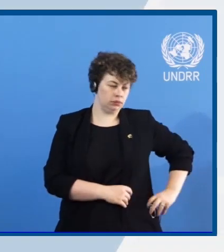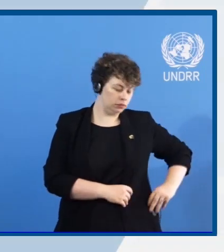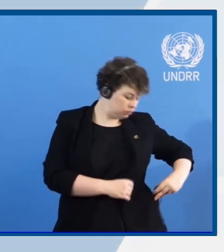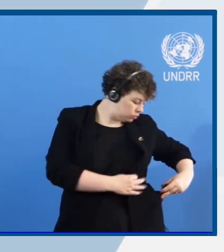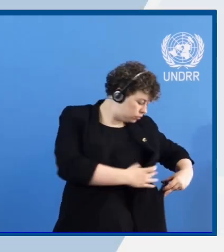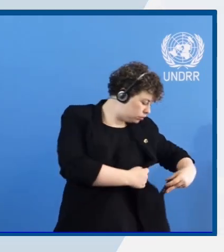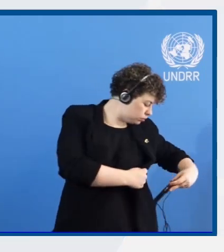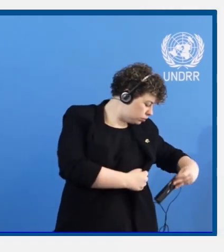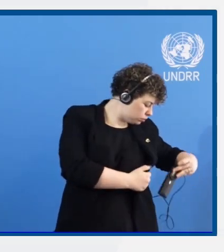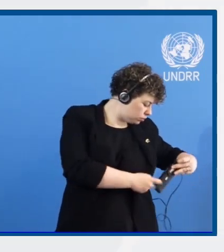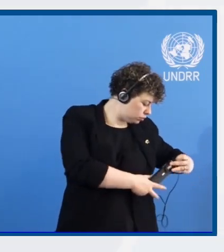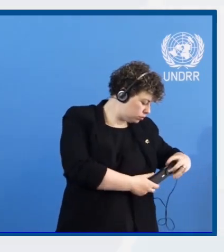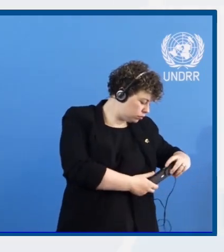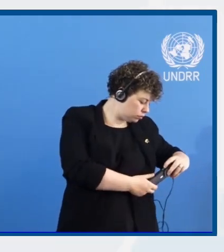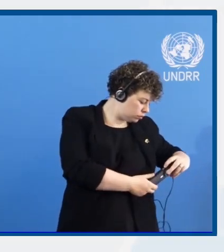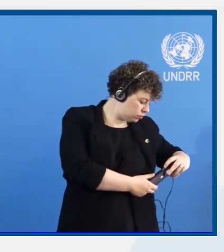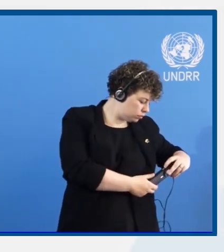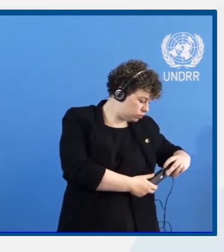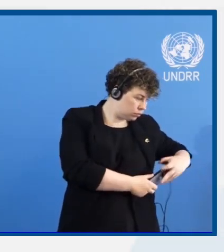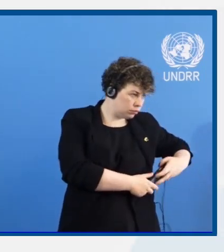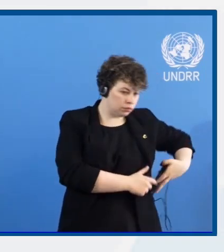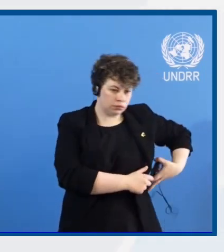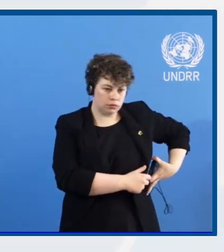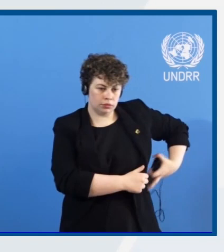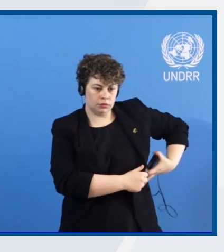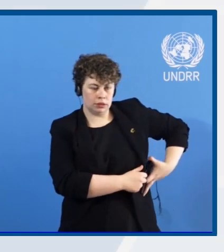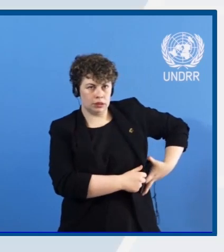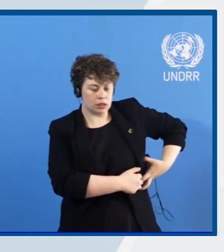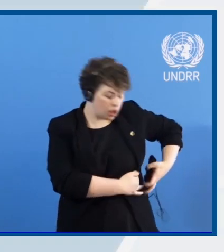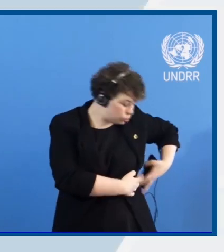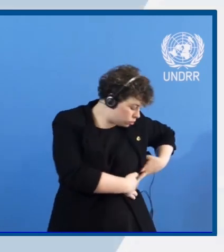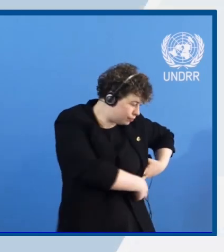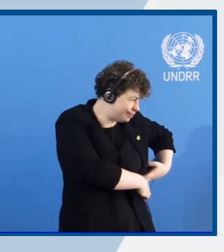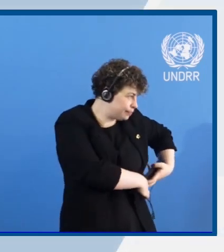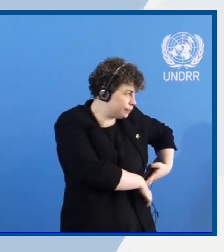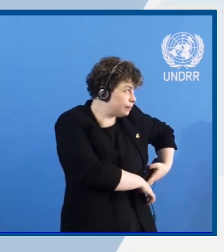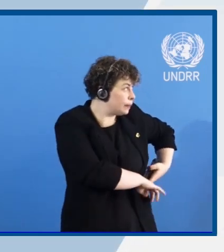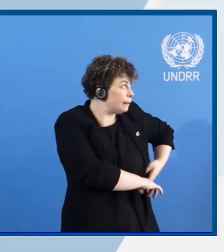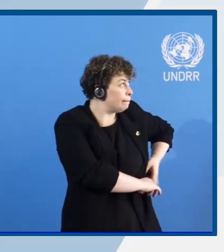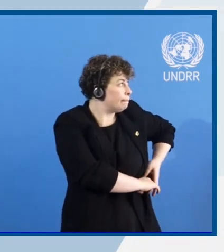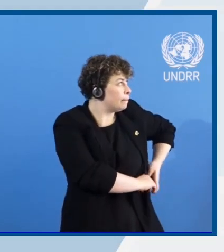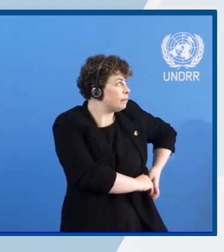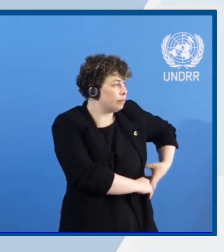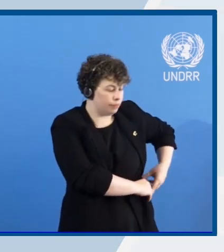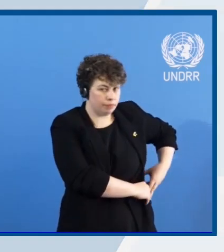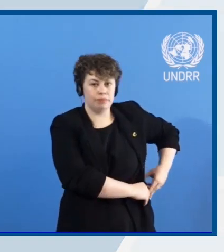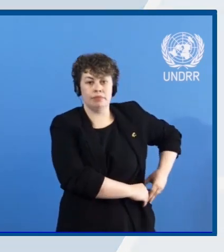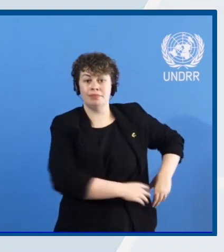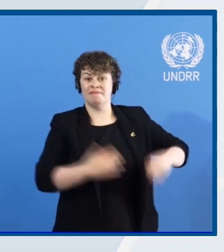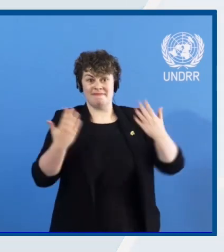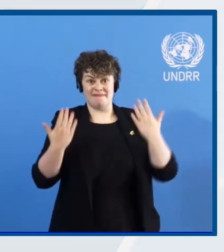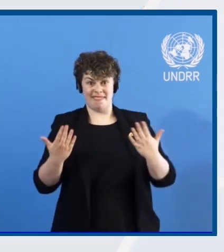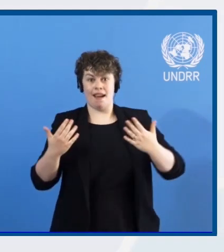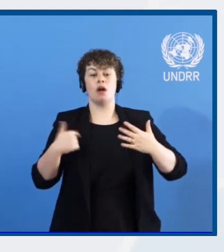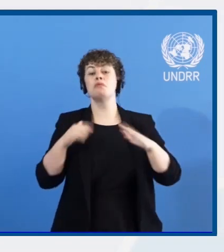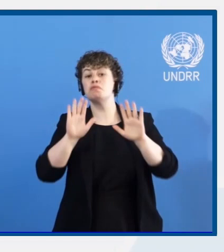proceed to the panel while I'm waiting for the result of the poll, and I will try to get back to that and get a reaction from one of our panelists in a